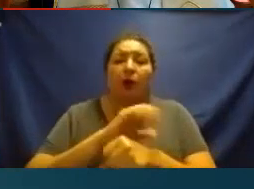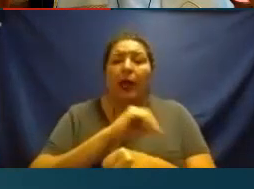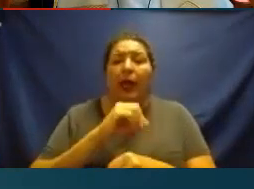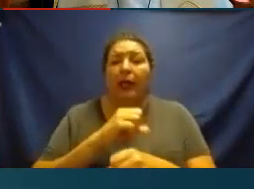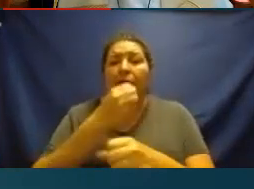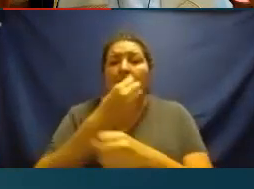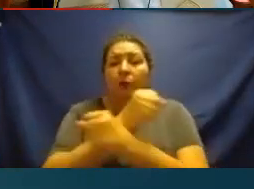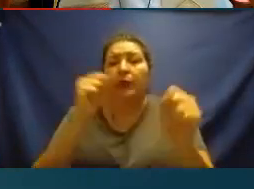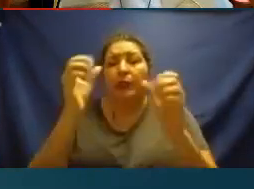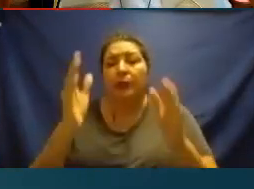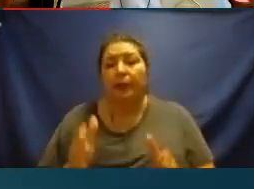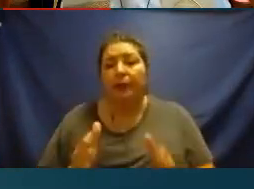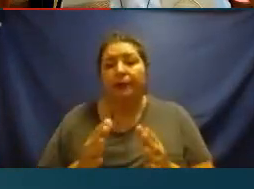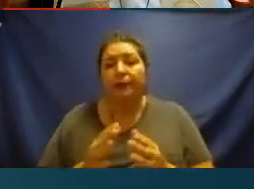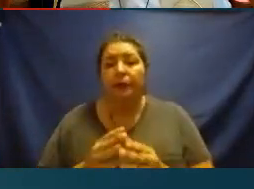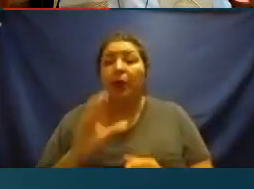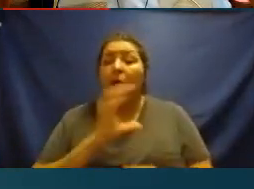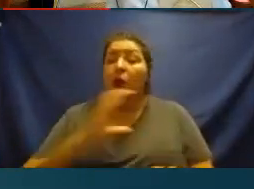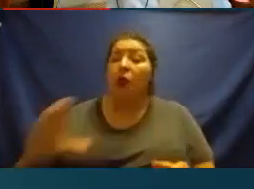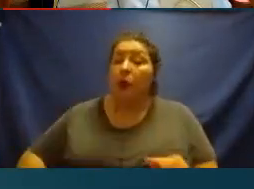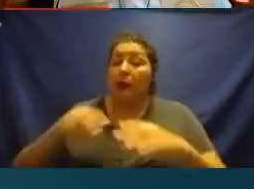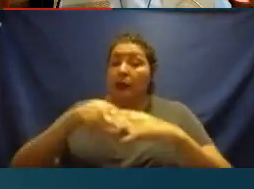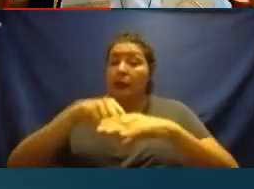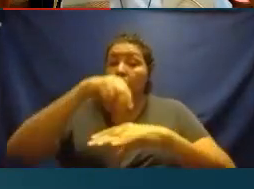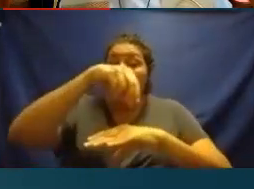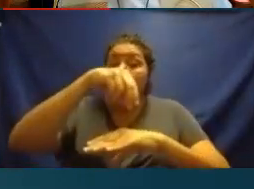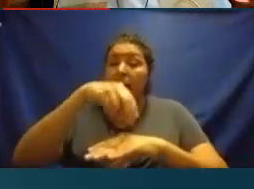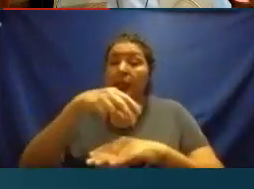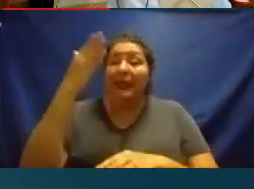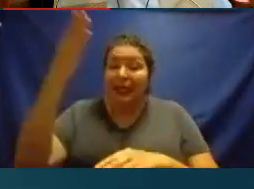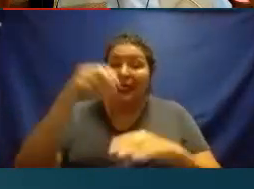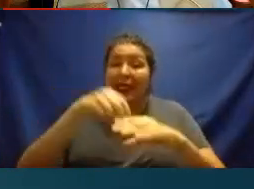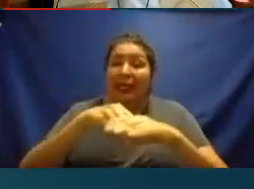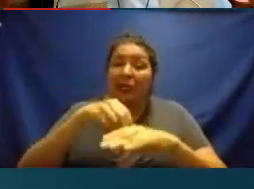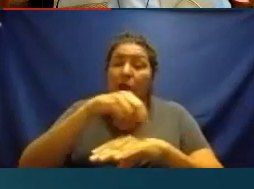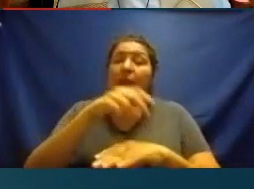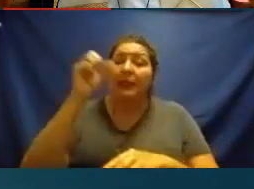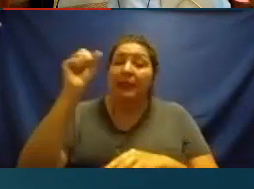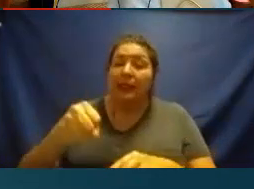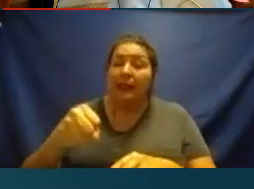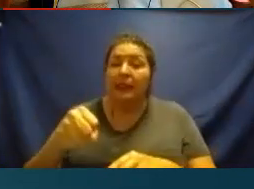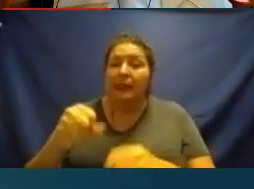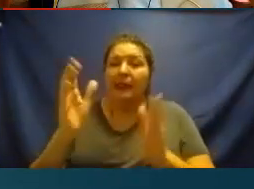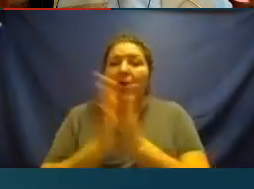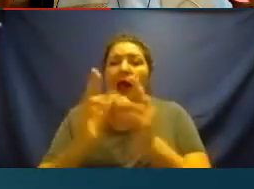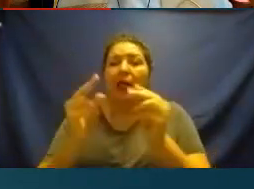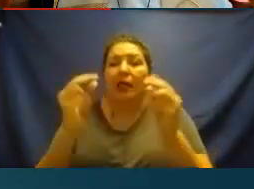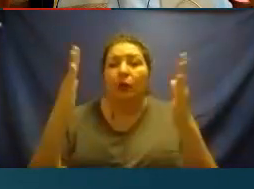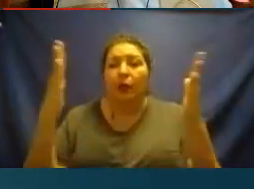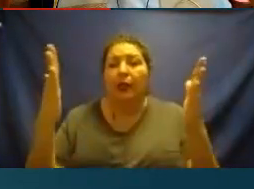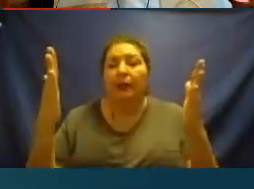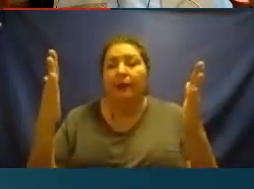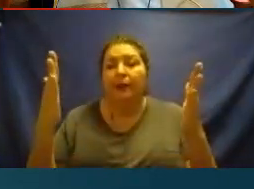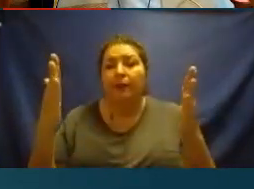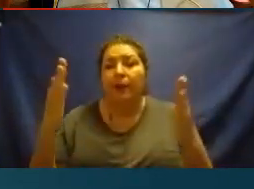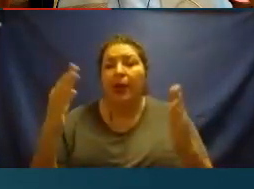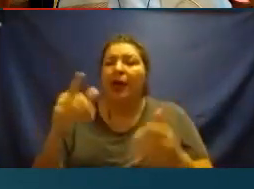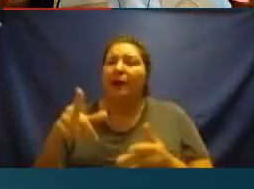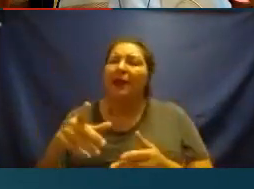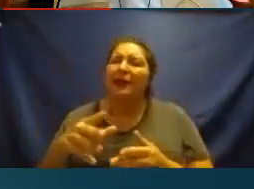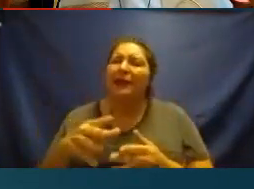redeemer. Christ has risen. He has risen indeed. Alleluia. There is a